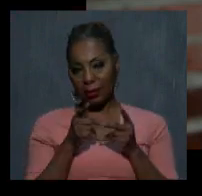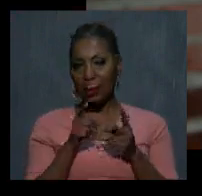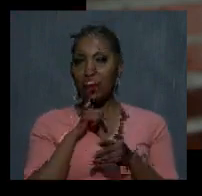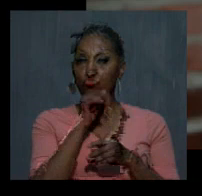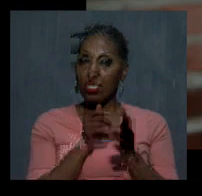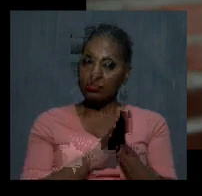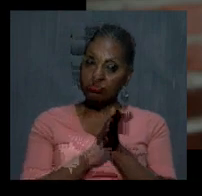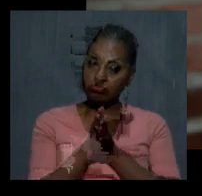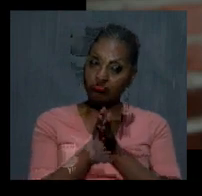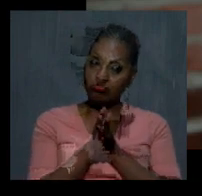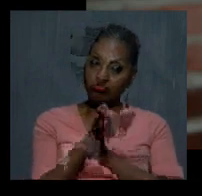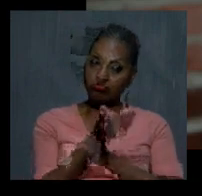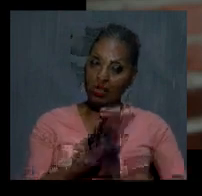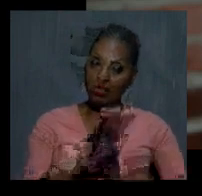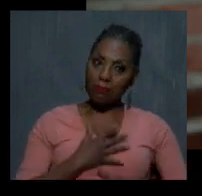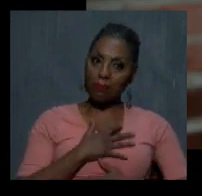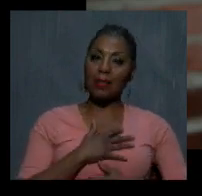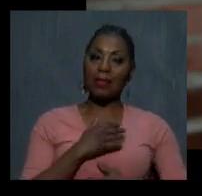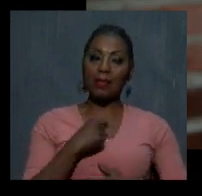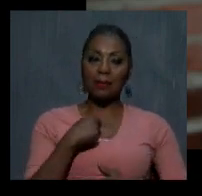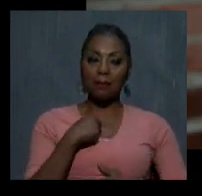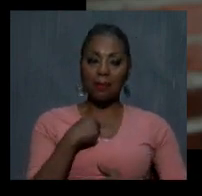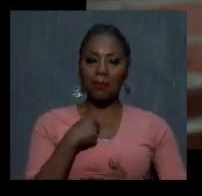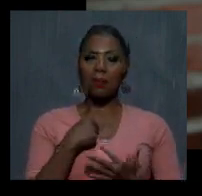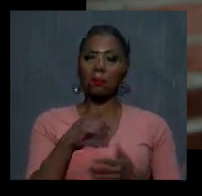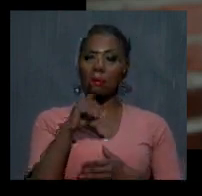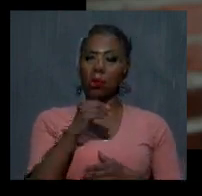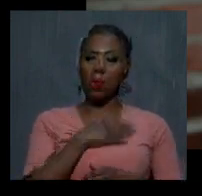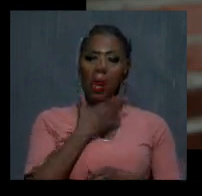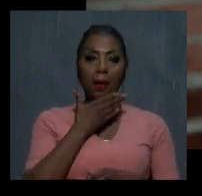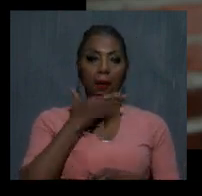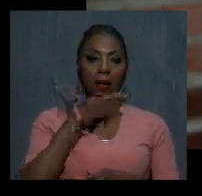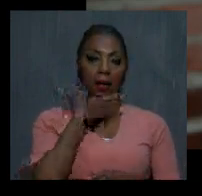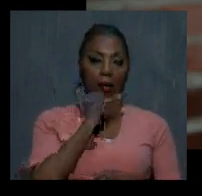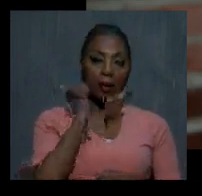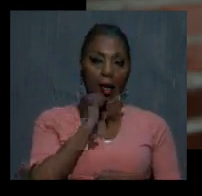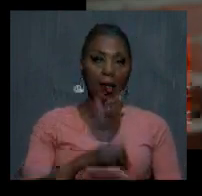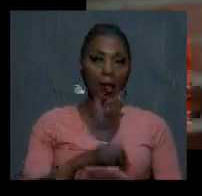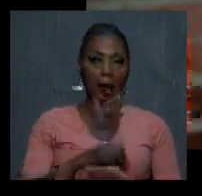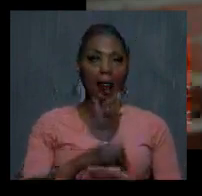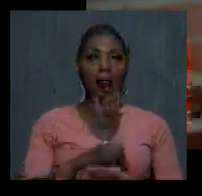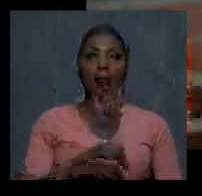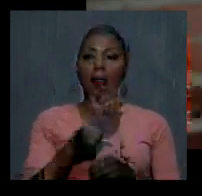drive to do that.